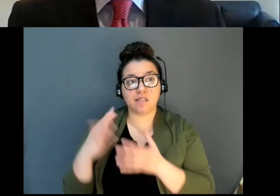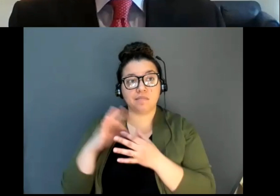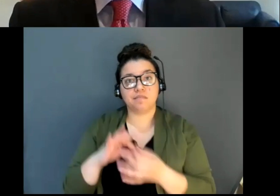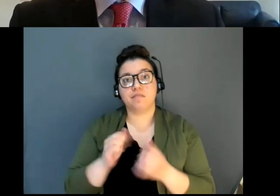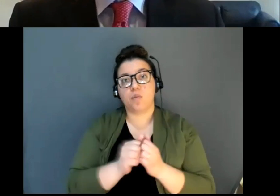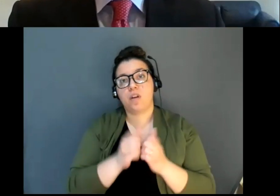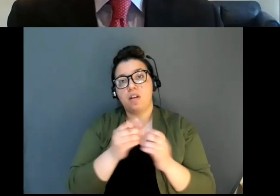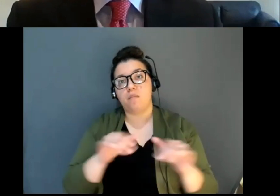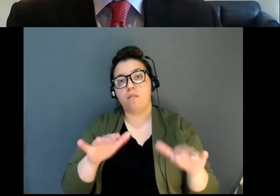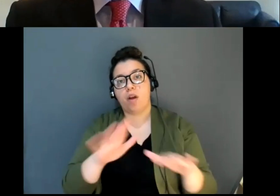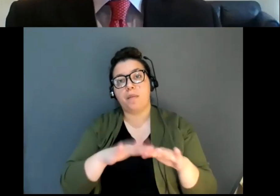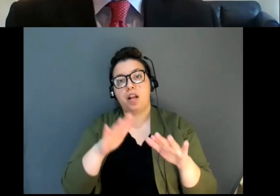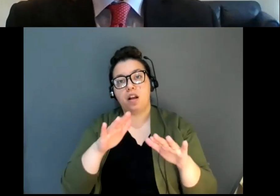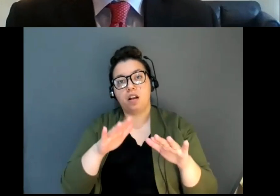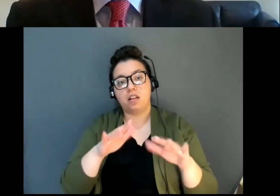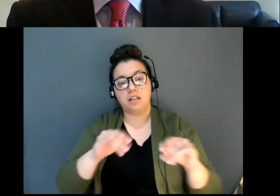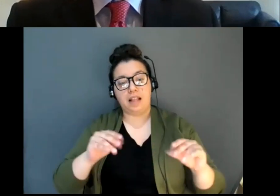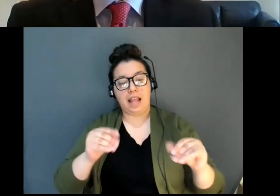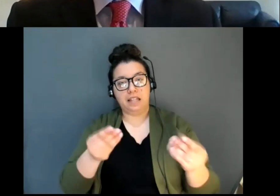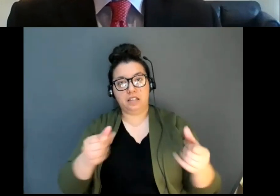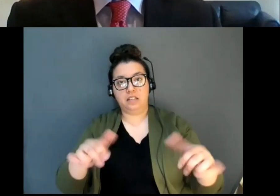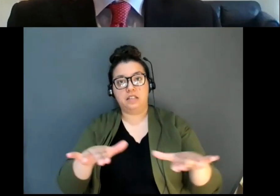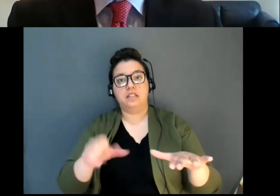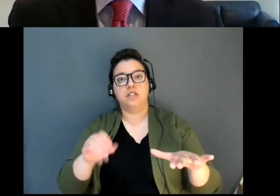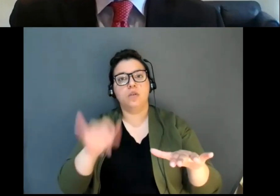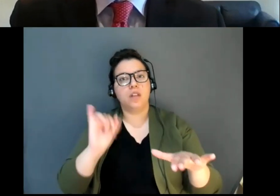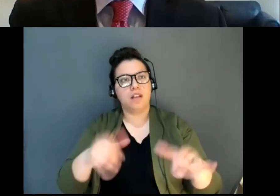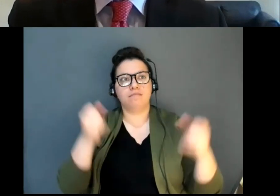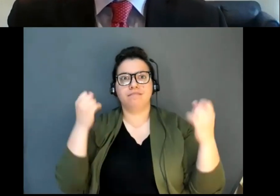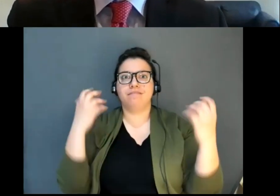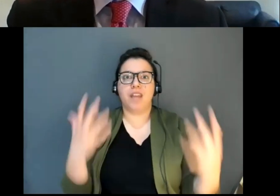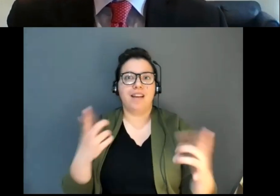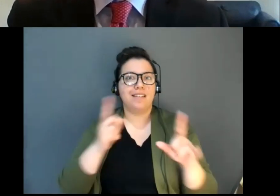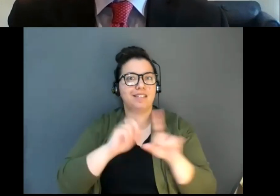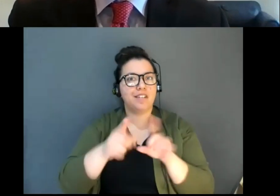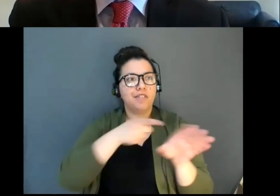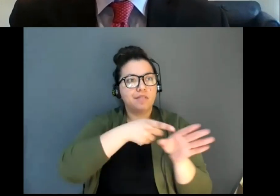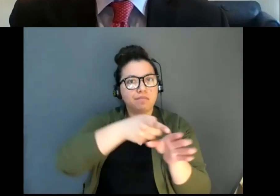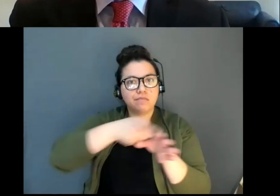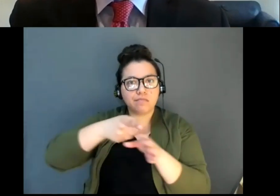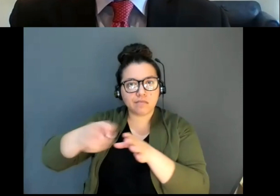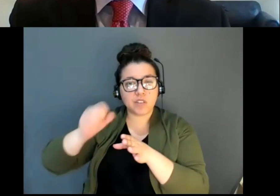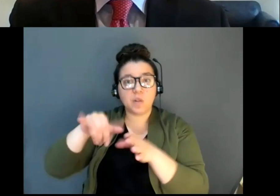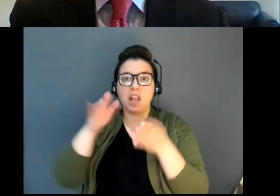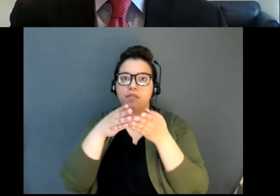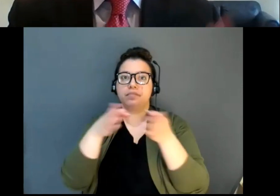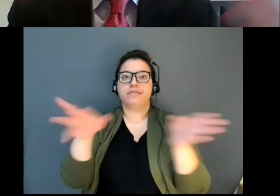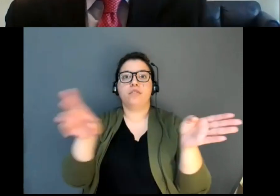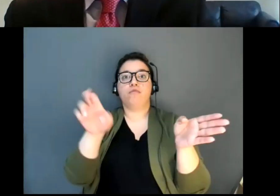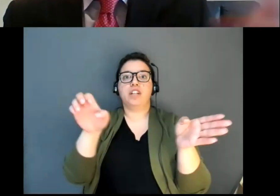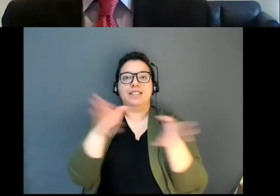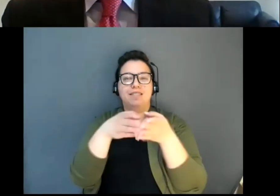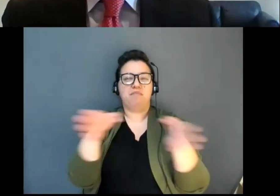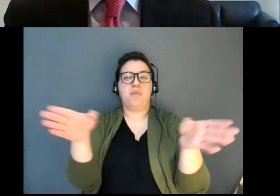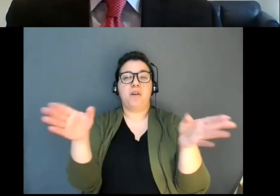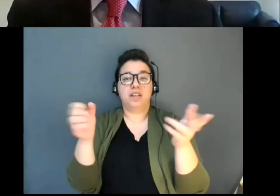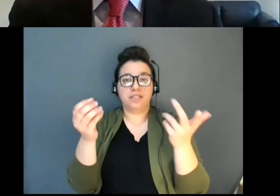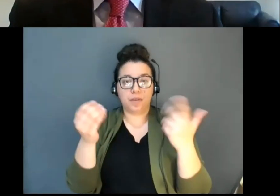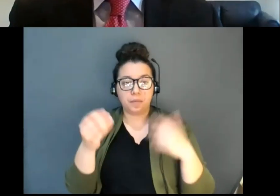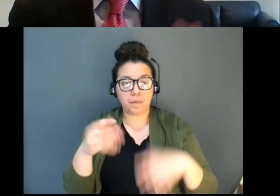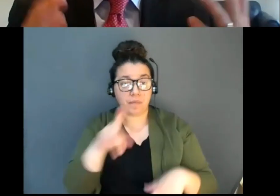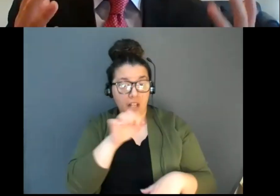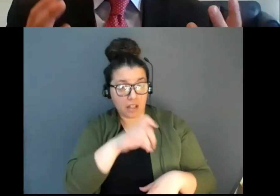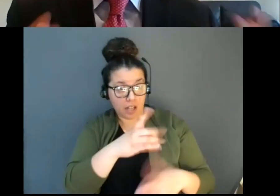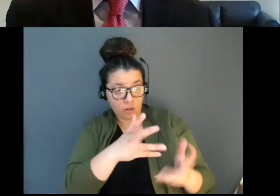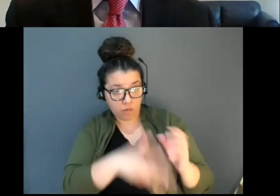on land. And that's a lot of different areas that it can go into. So it's a pretty broad practice area. Leonard, anything you want to add